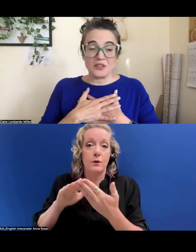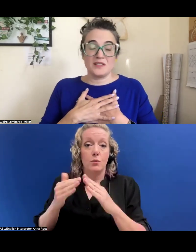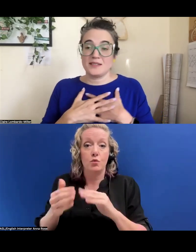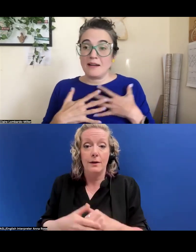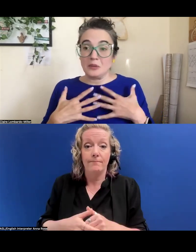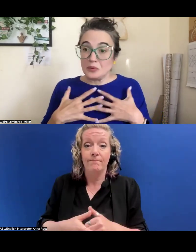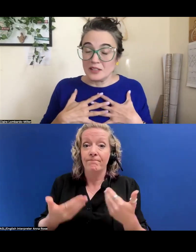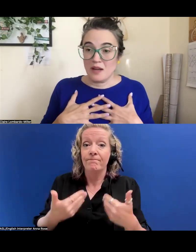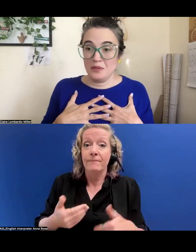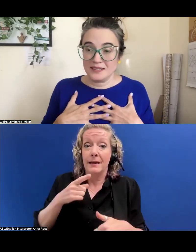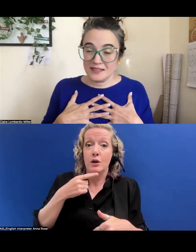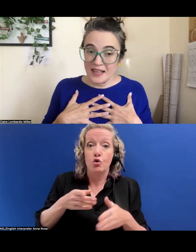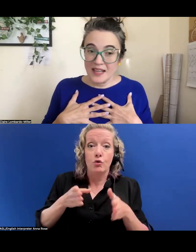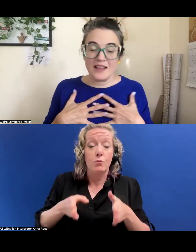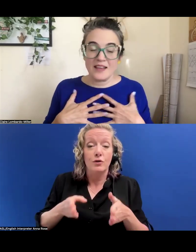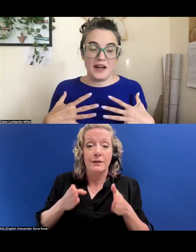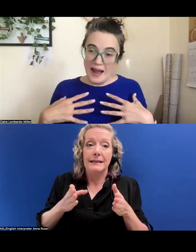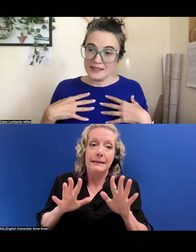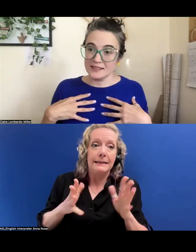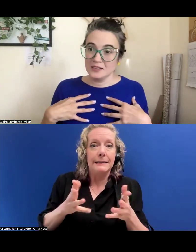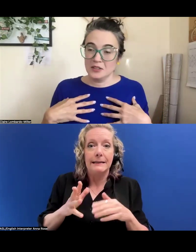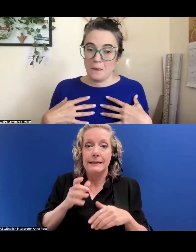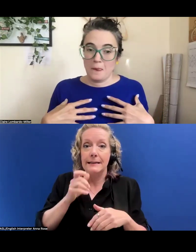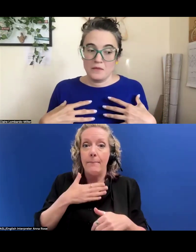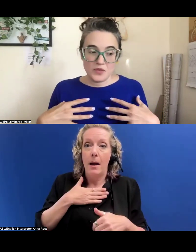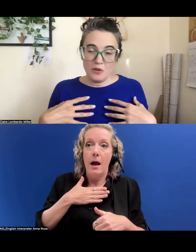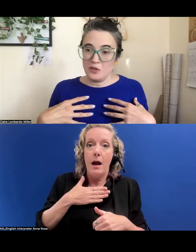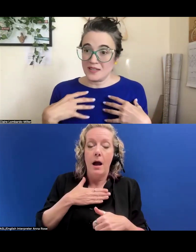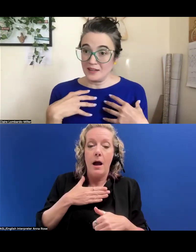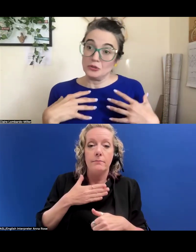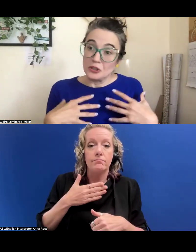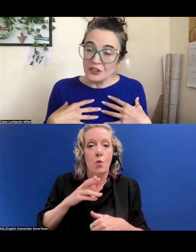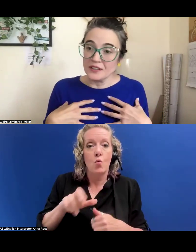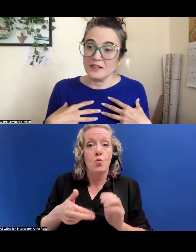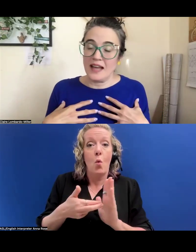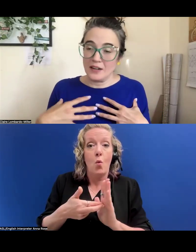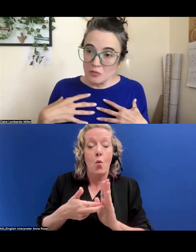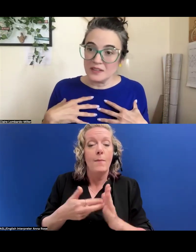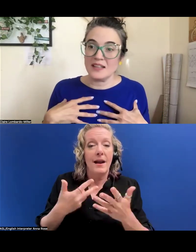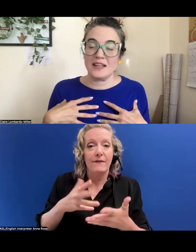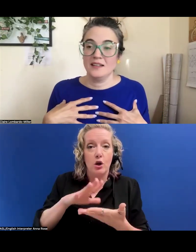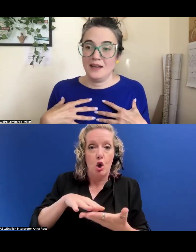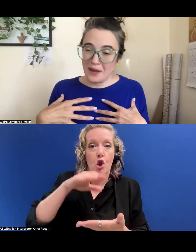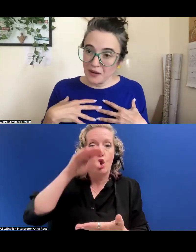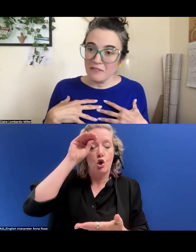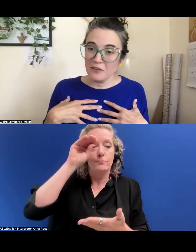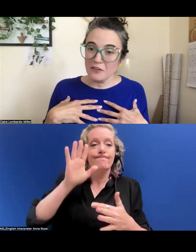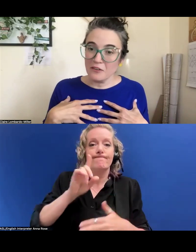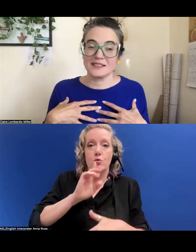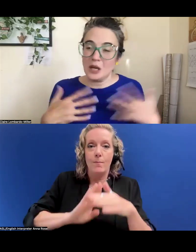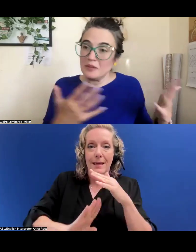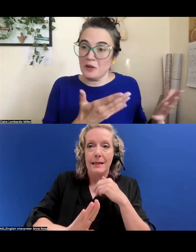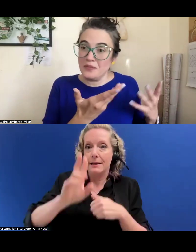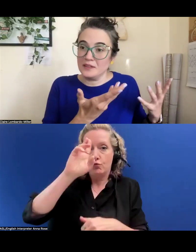hearing person, it's not completely my place to say that, but as someone who has had to learn that humility and that